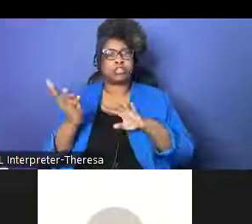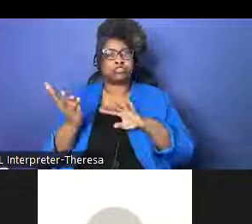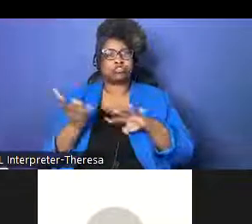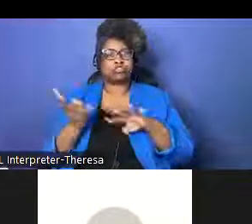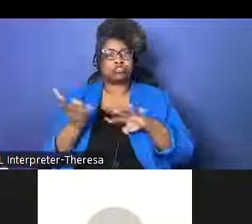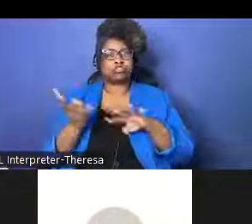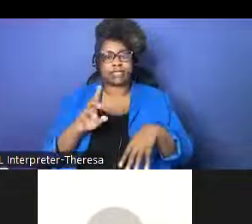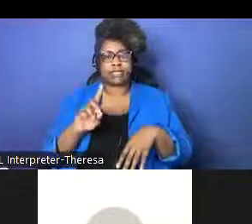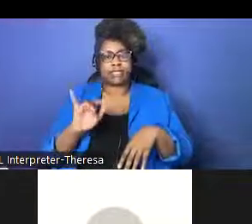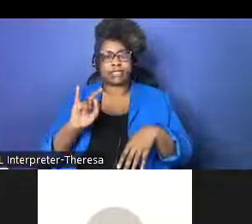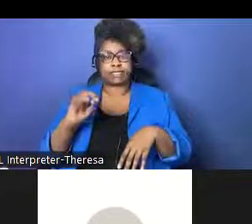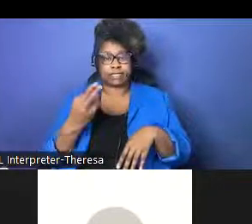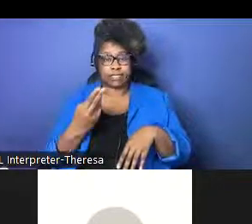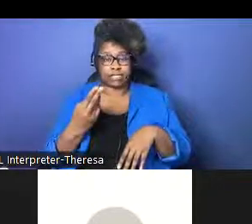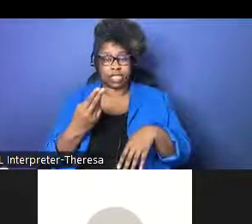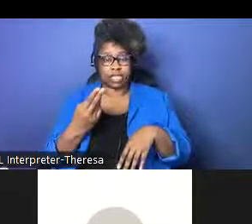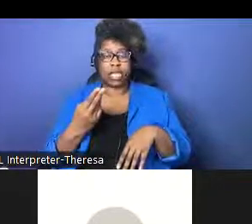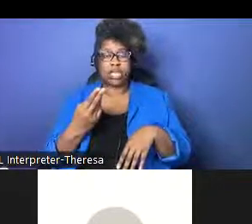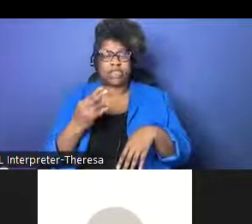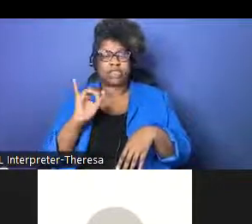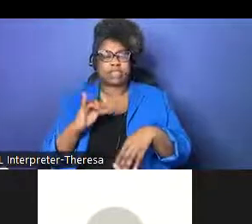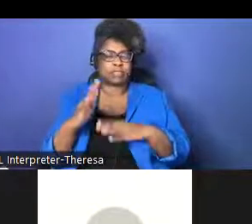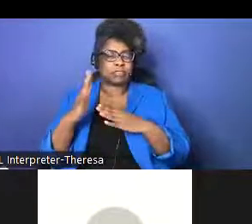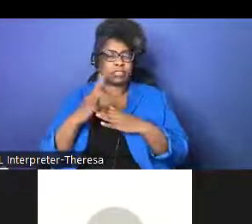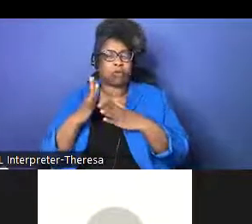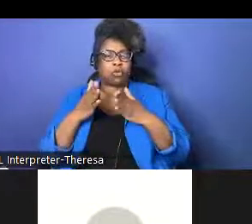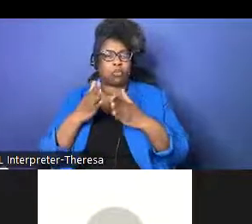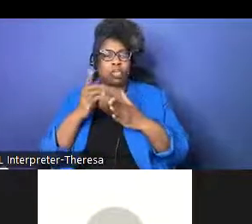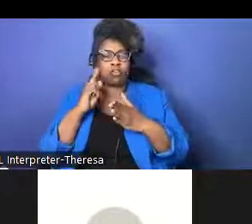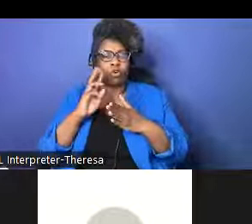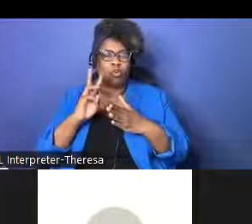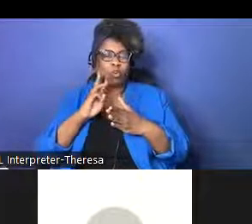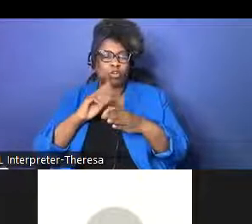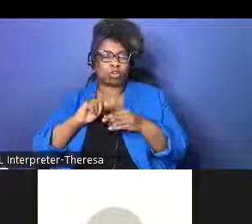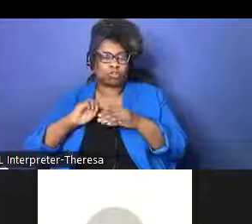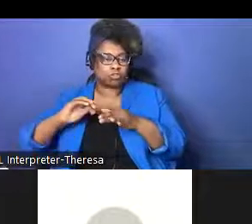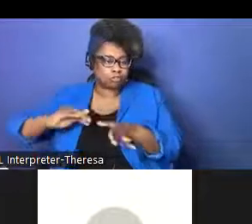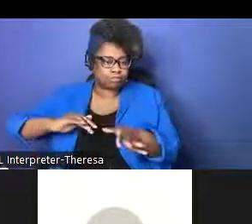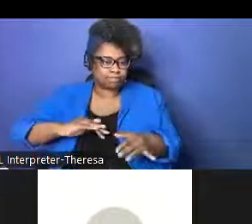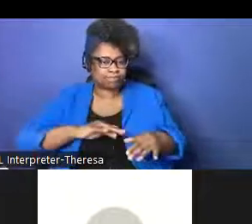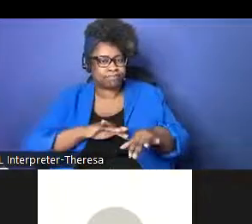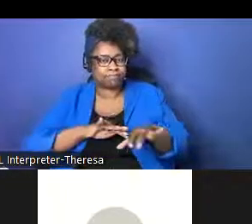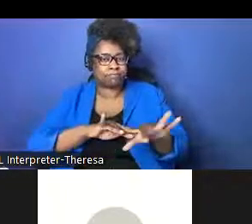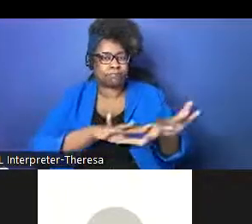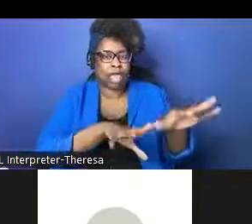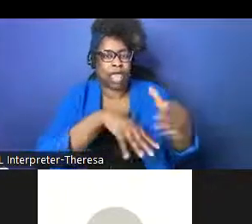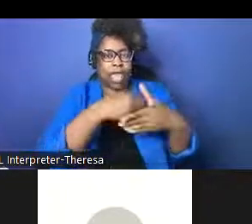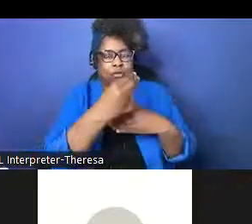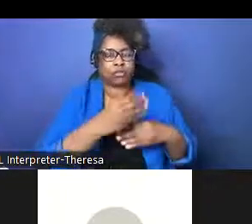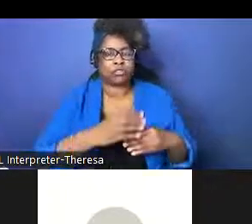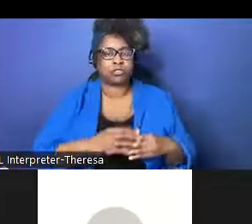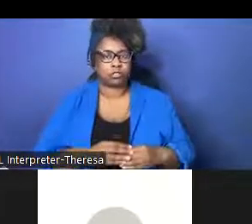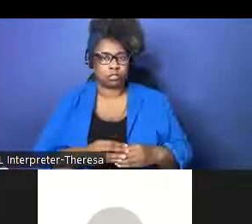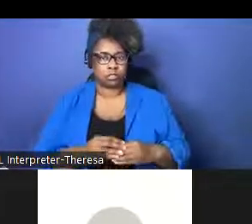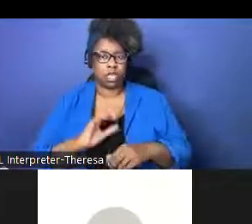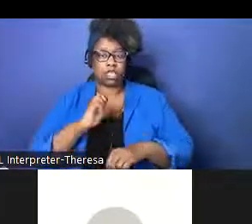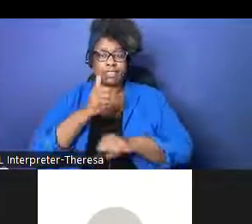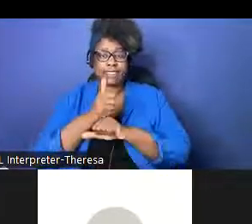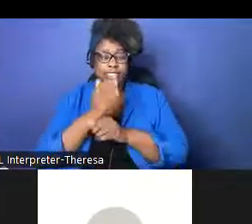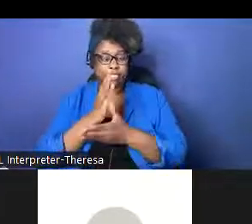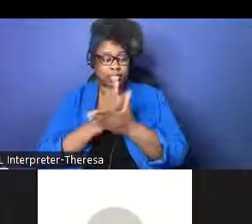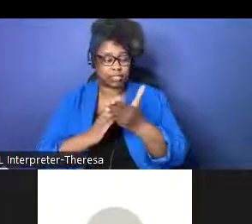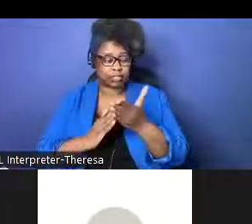the main conveyance pathways for water to get out. So restoring some of the smaller creeks